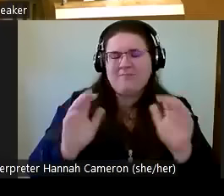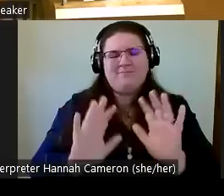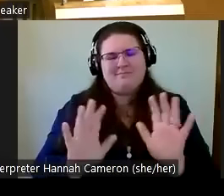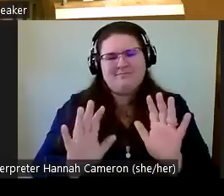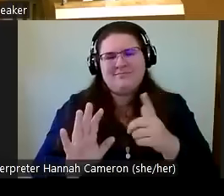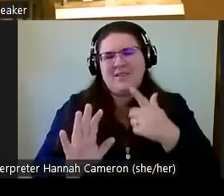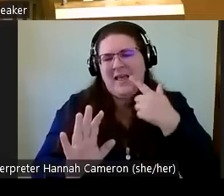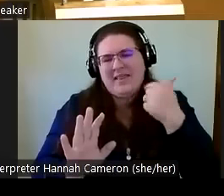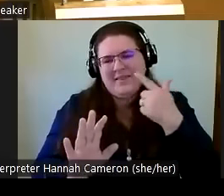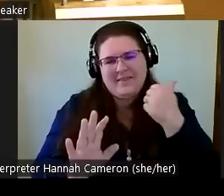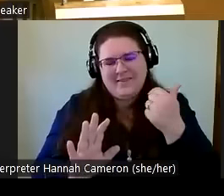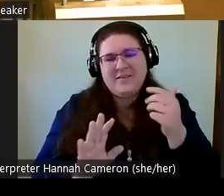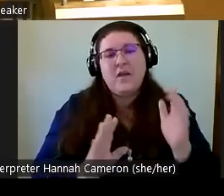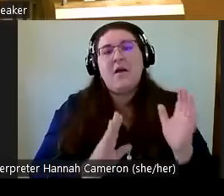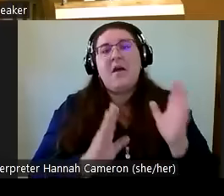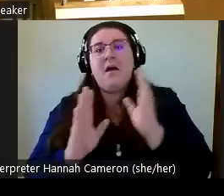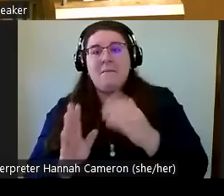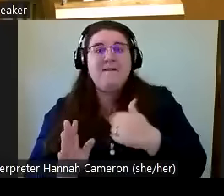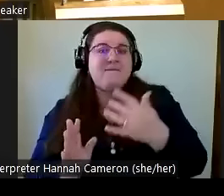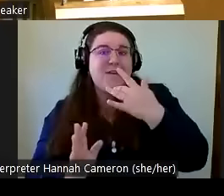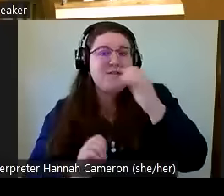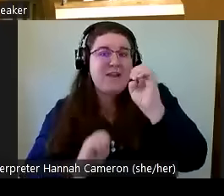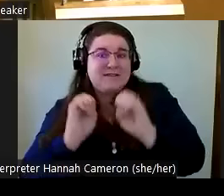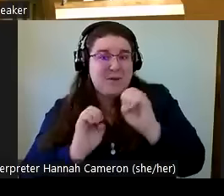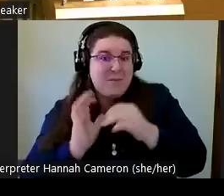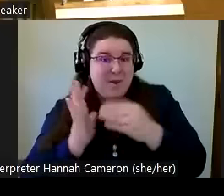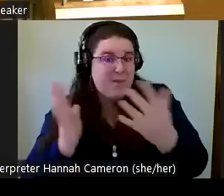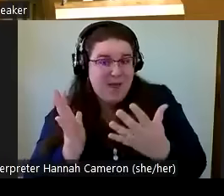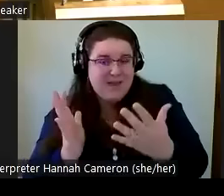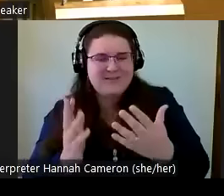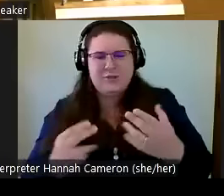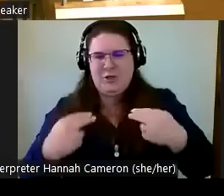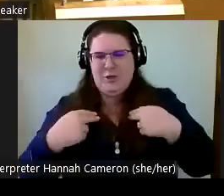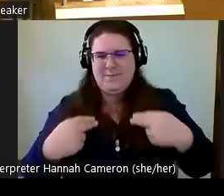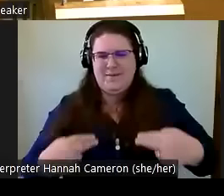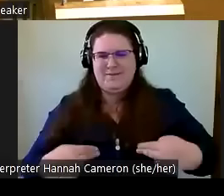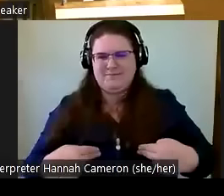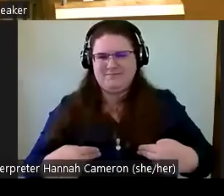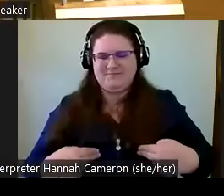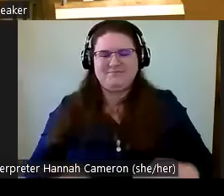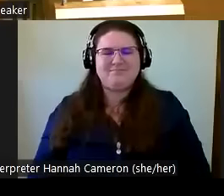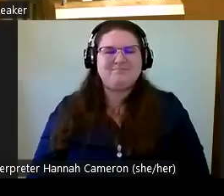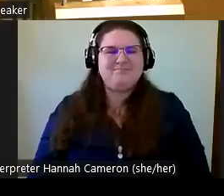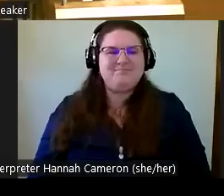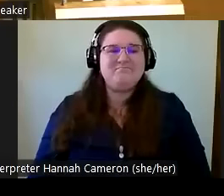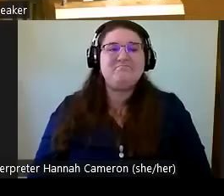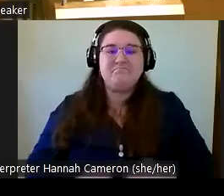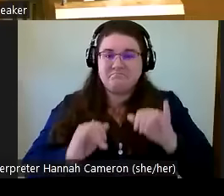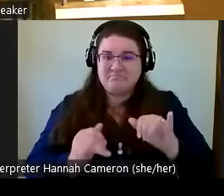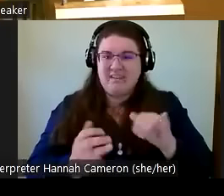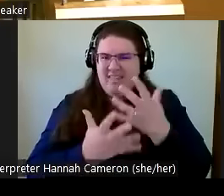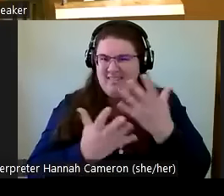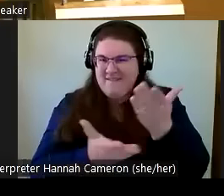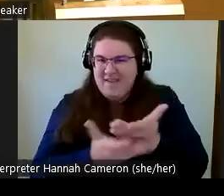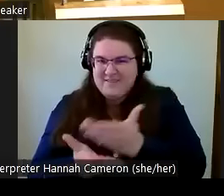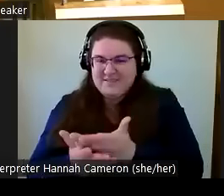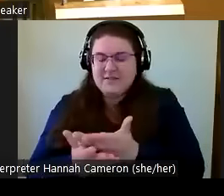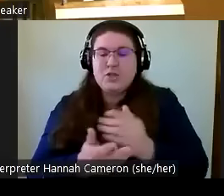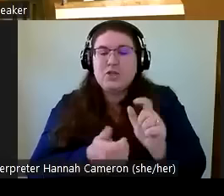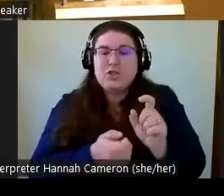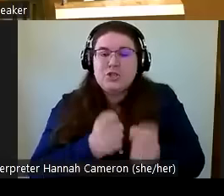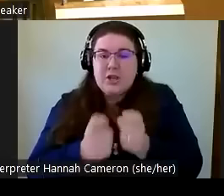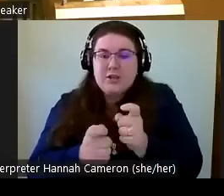human. We have lots of evidence of how changes in humans can help alter disease